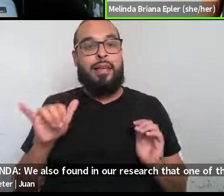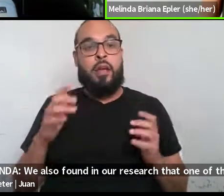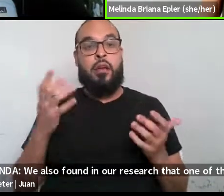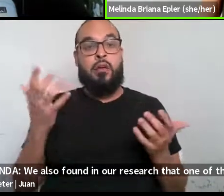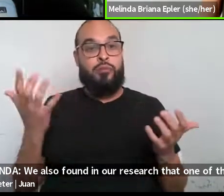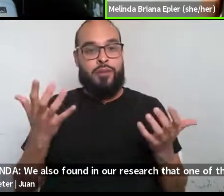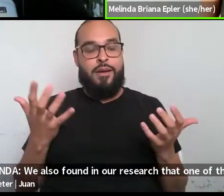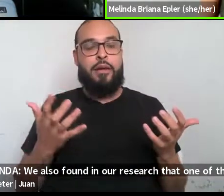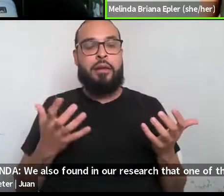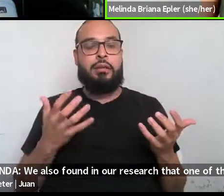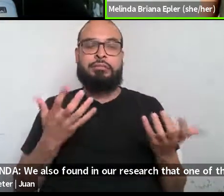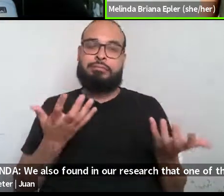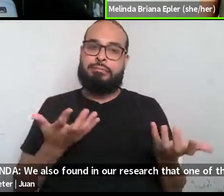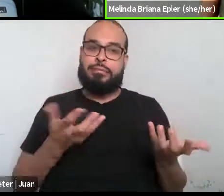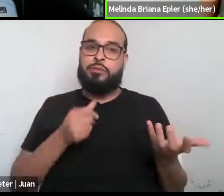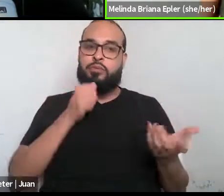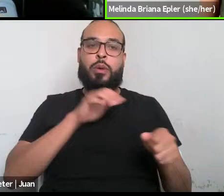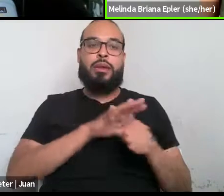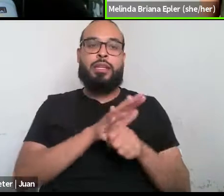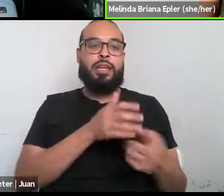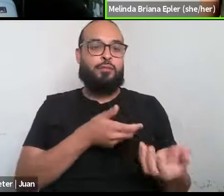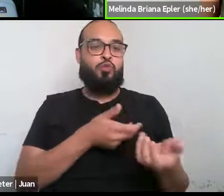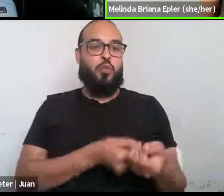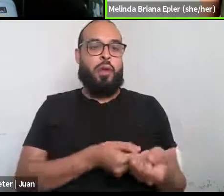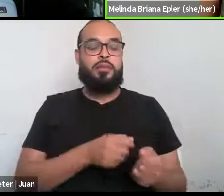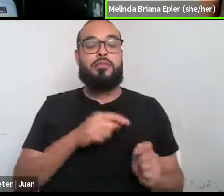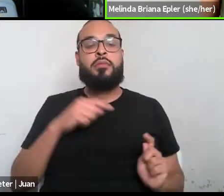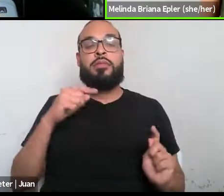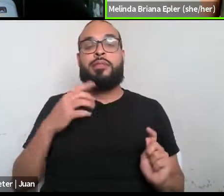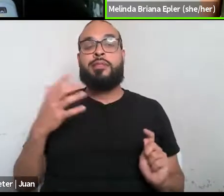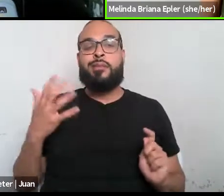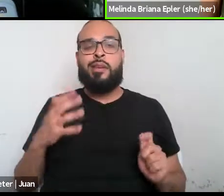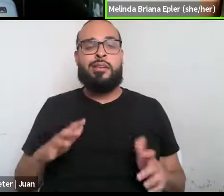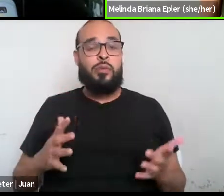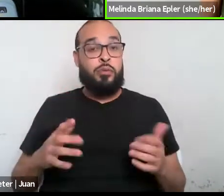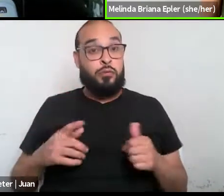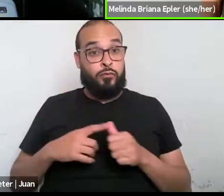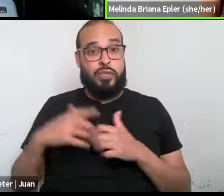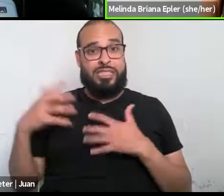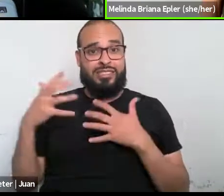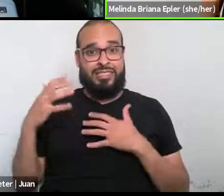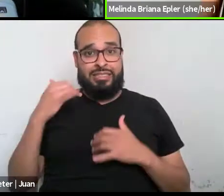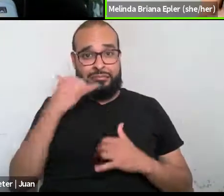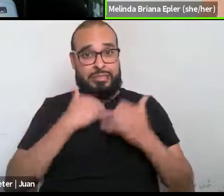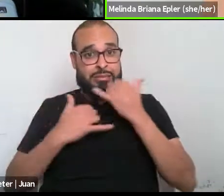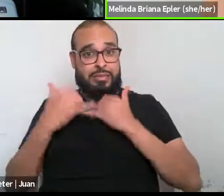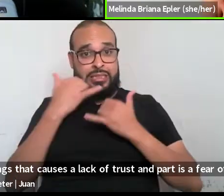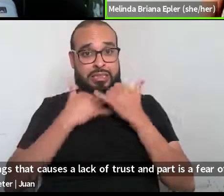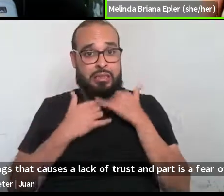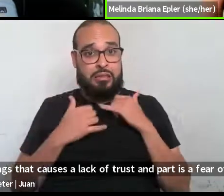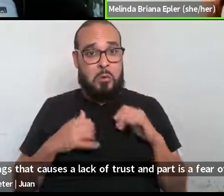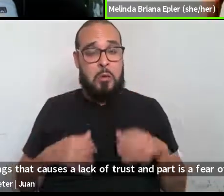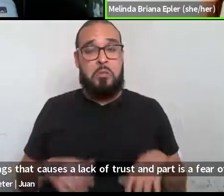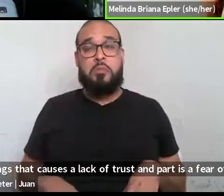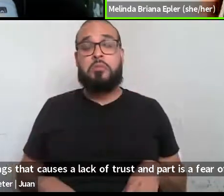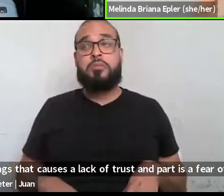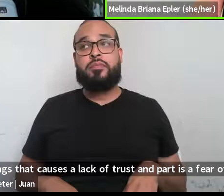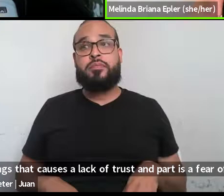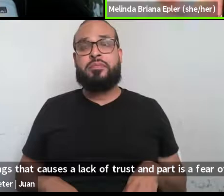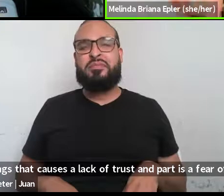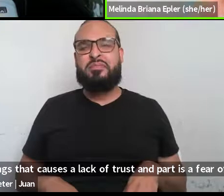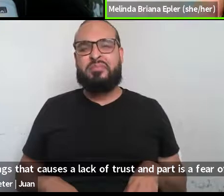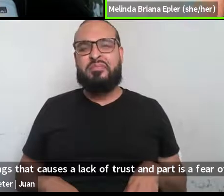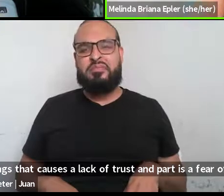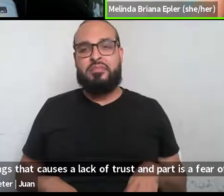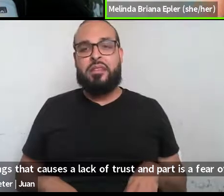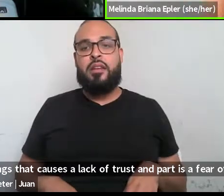think part of it is a fear of making mistakes, but part of it is a fear of, or part of it is